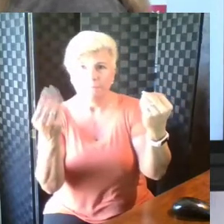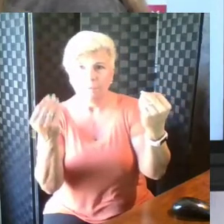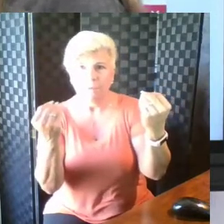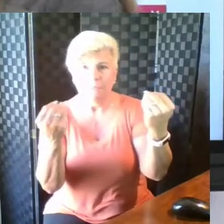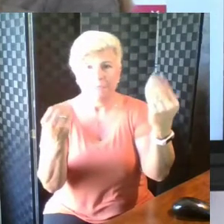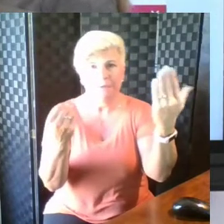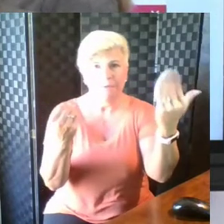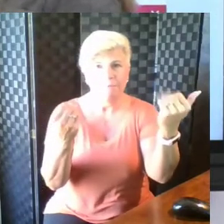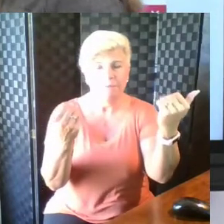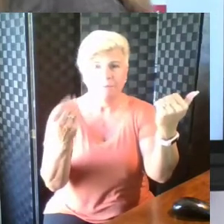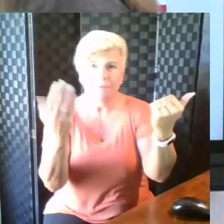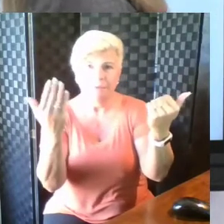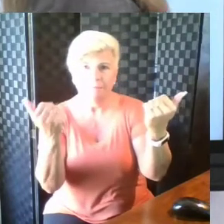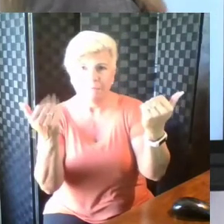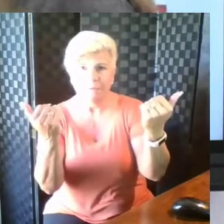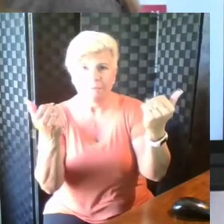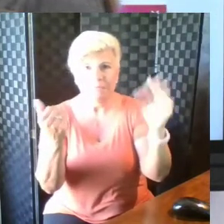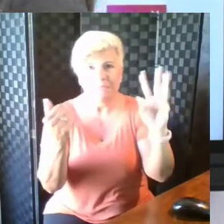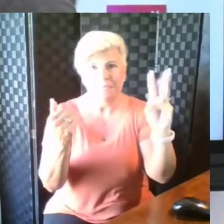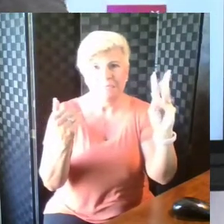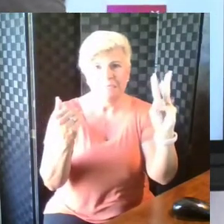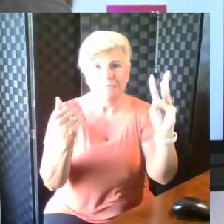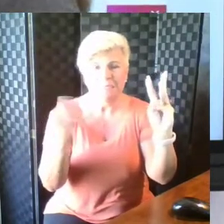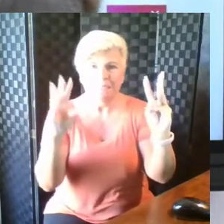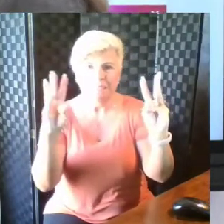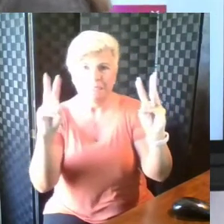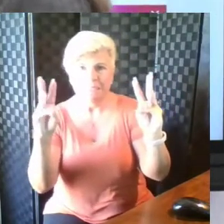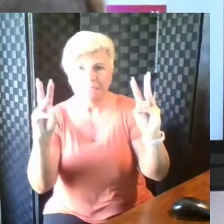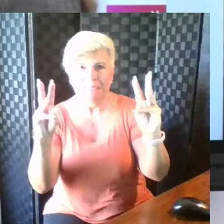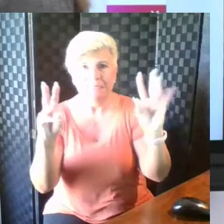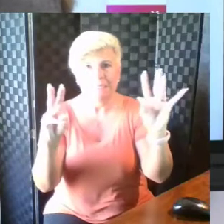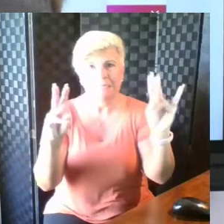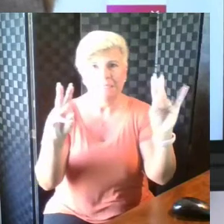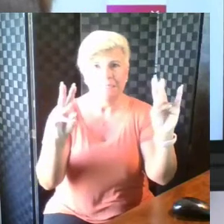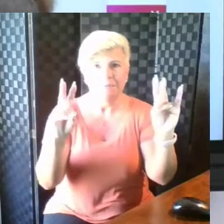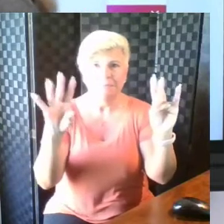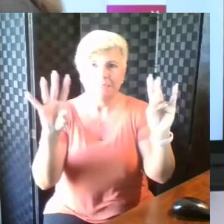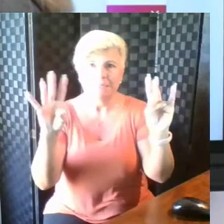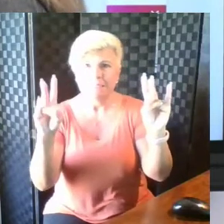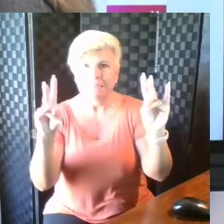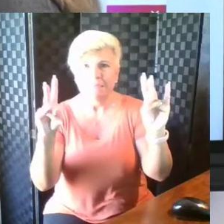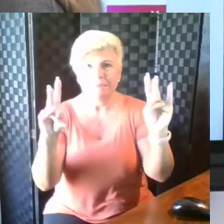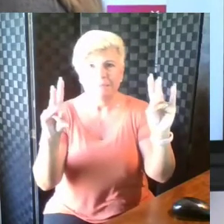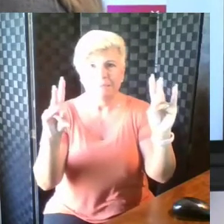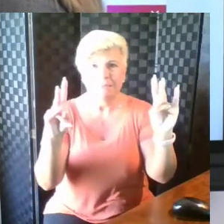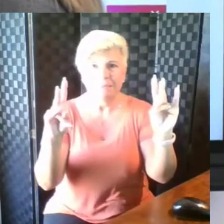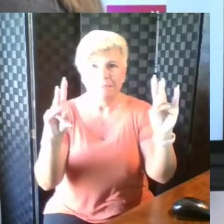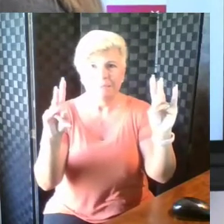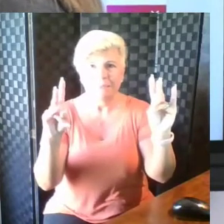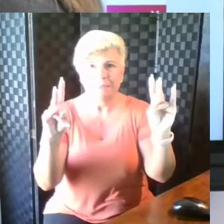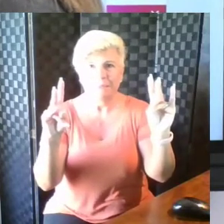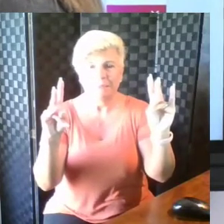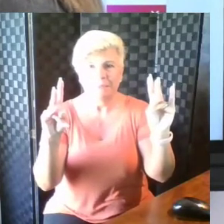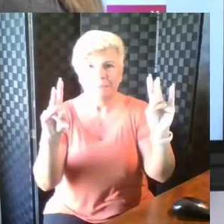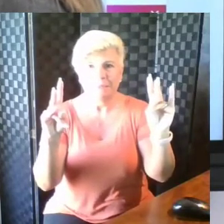14, 14, 15, 15, 16, 16, 17,